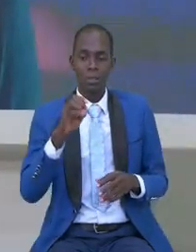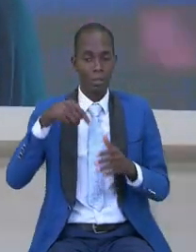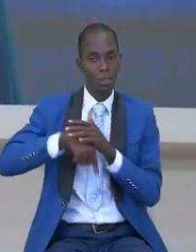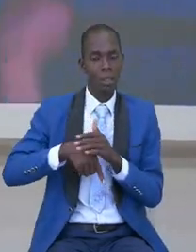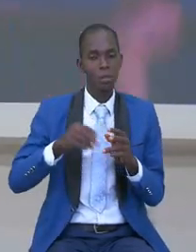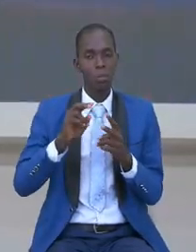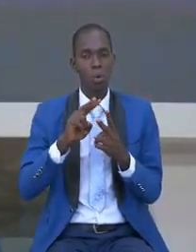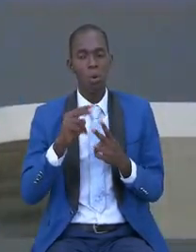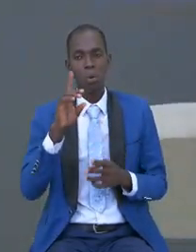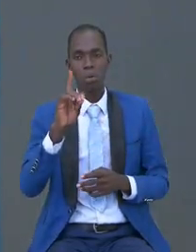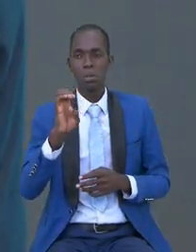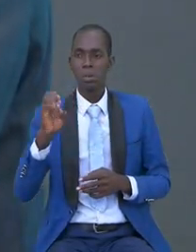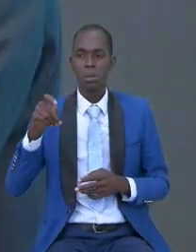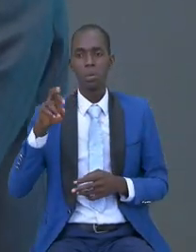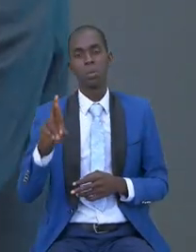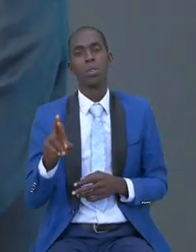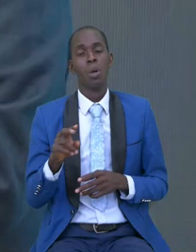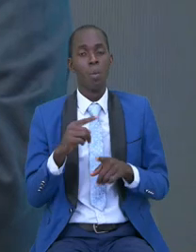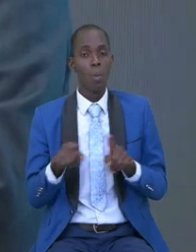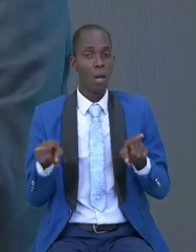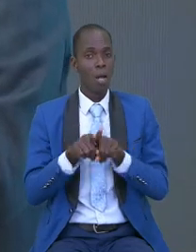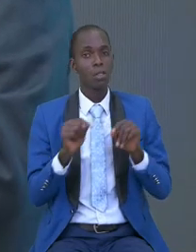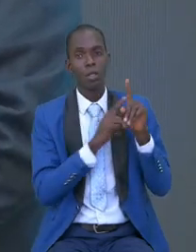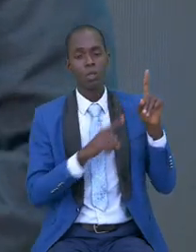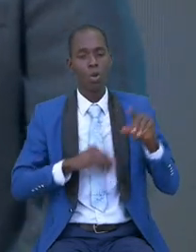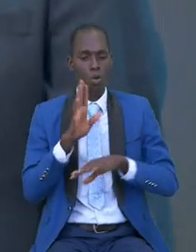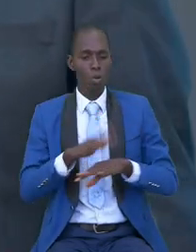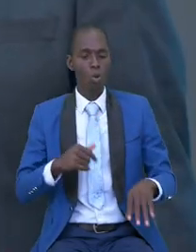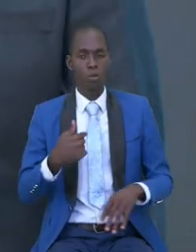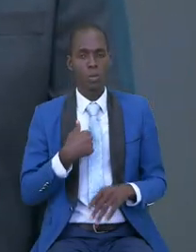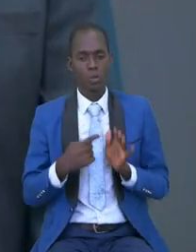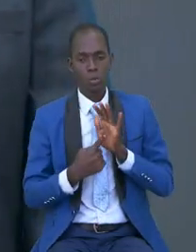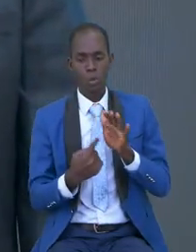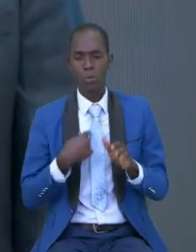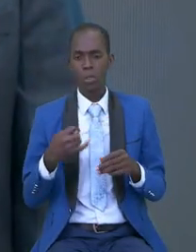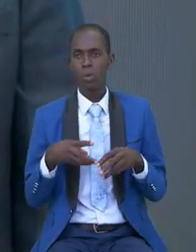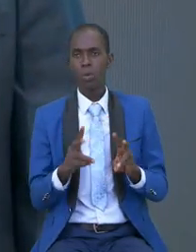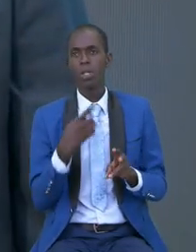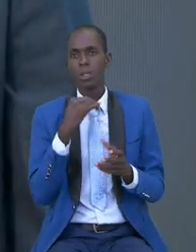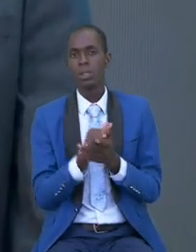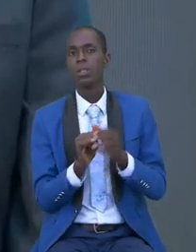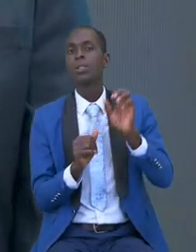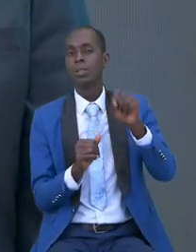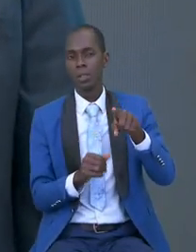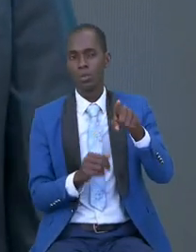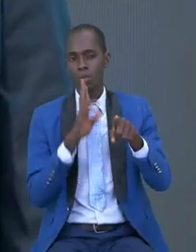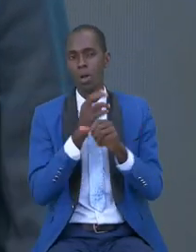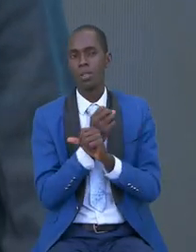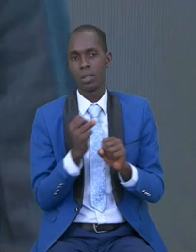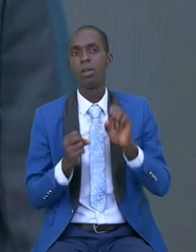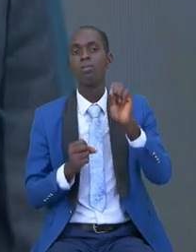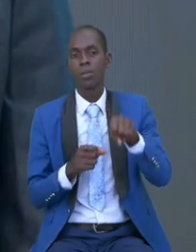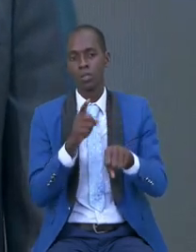Lord called me. And as the Lord showed me the way, he said, yes, you are saved. Yes, you